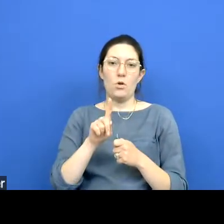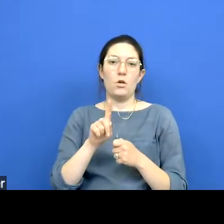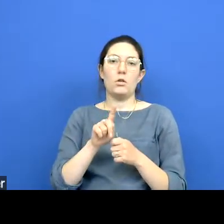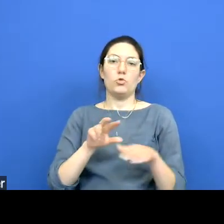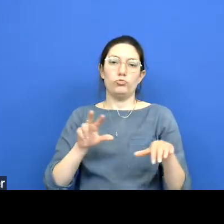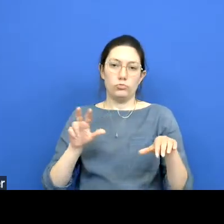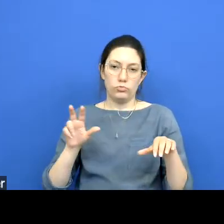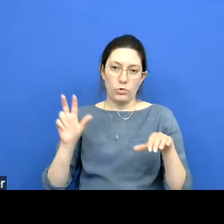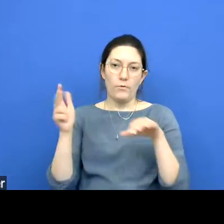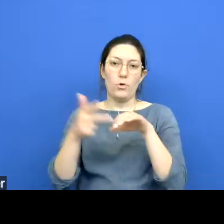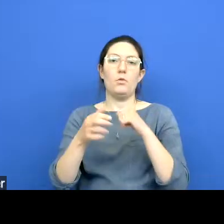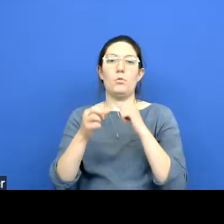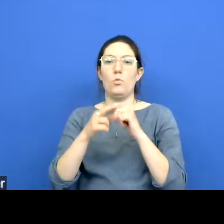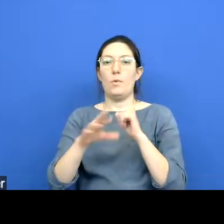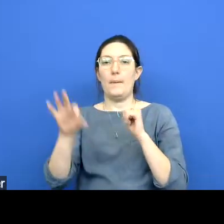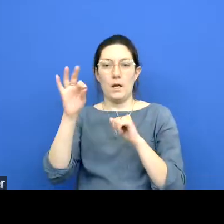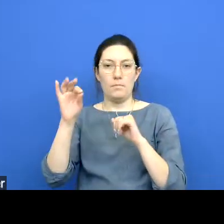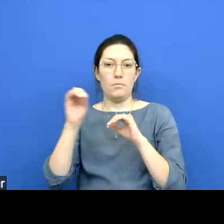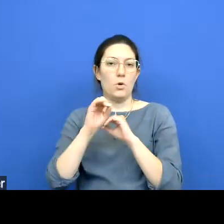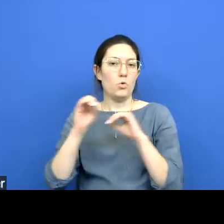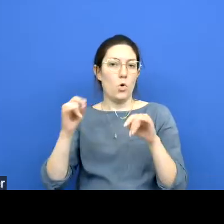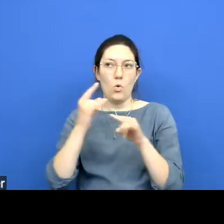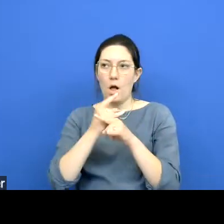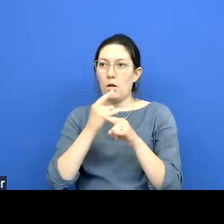no alcohol, no bands.